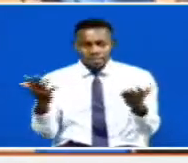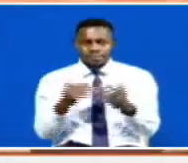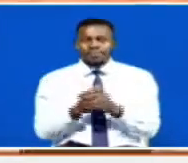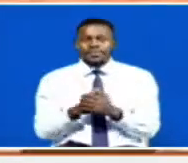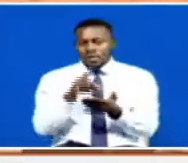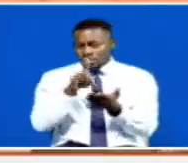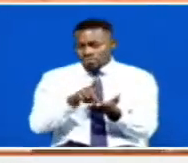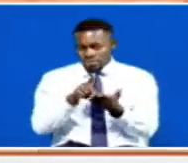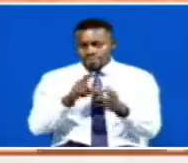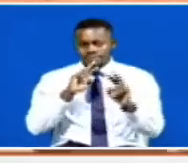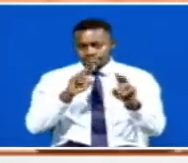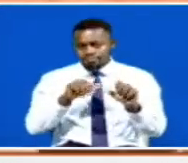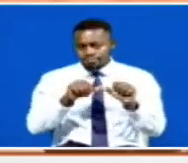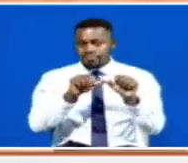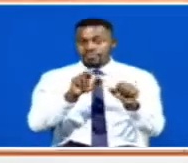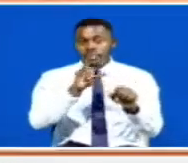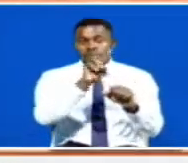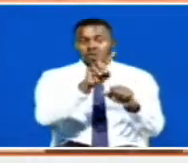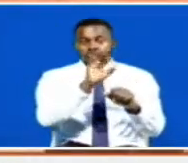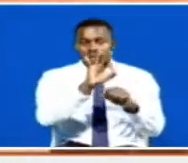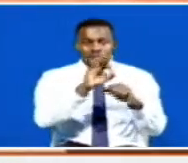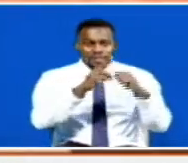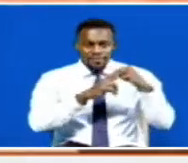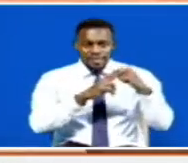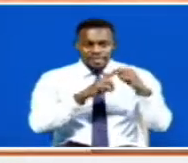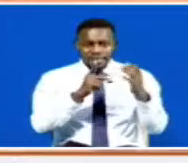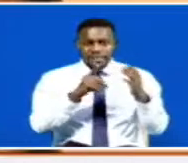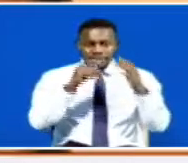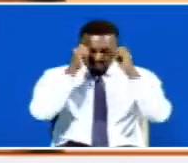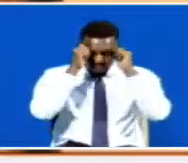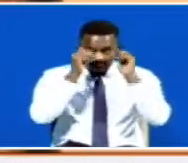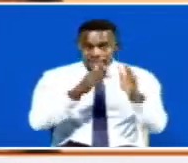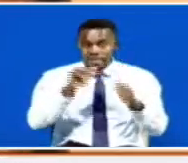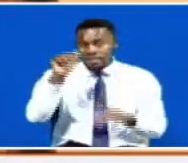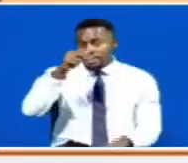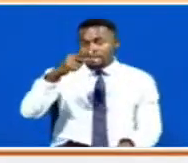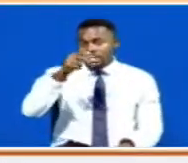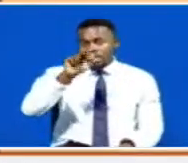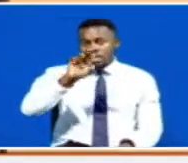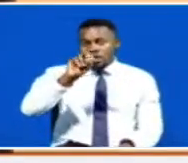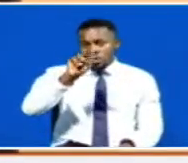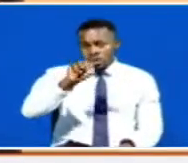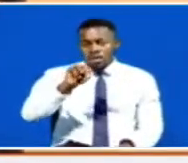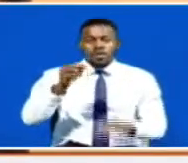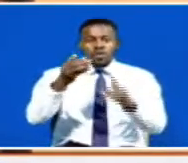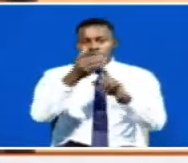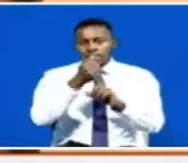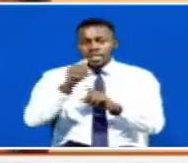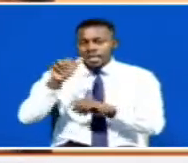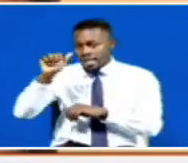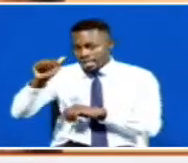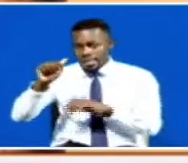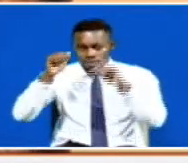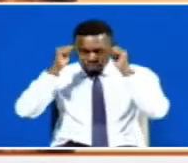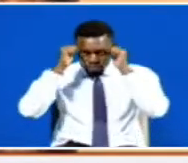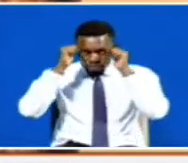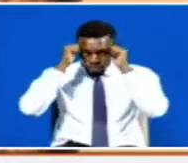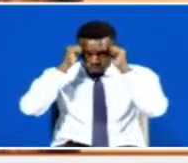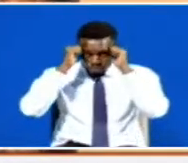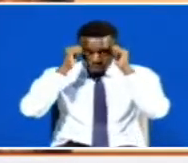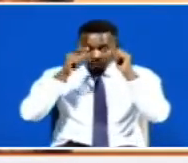Girls that had 237 candidates, Sharon Wanjiku topped with an A as the school registered a mean score